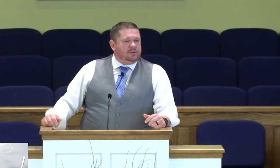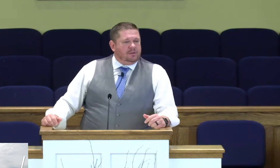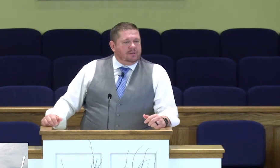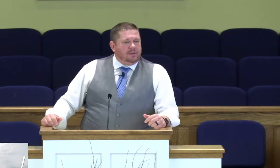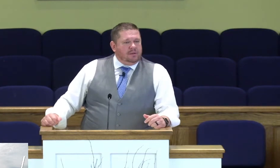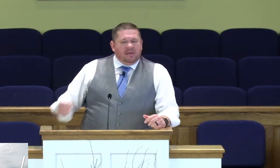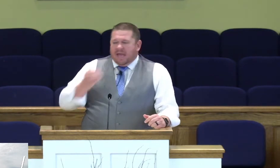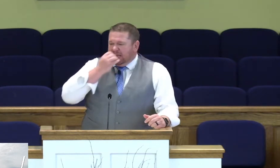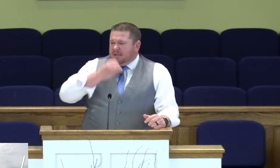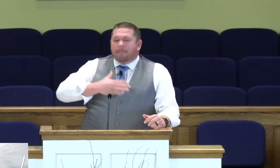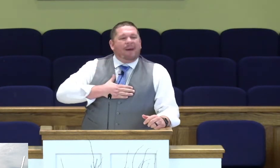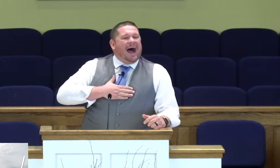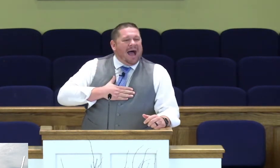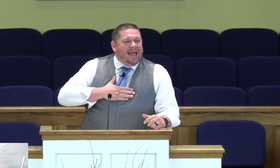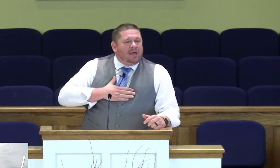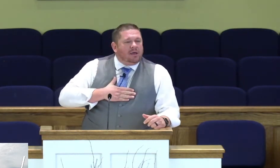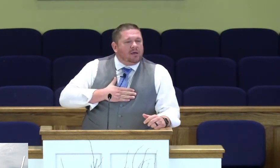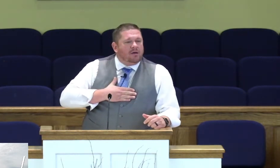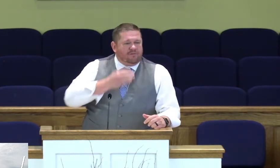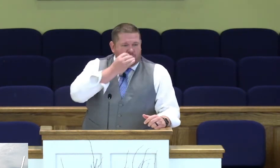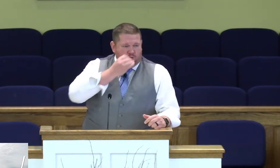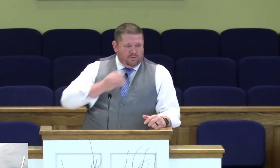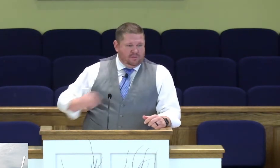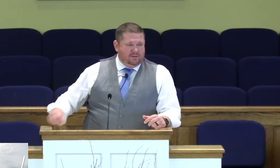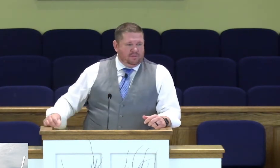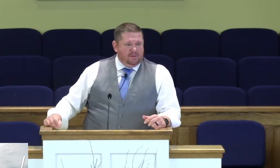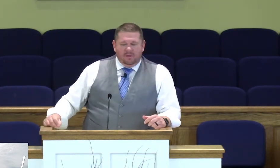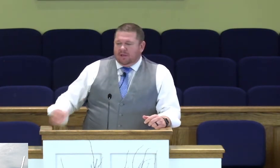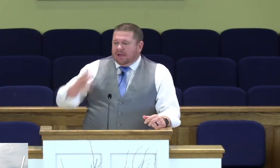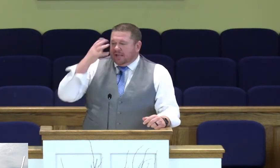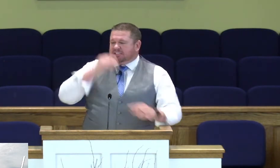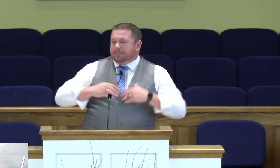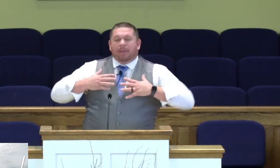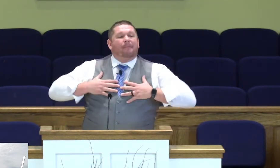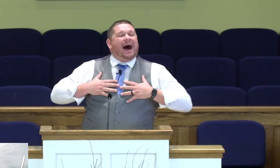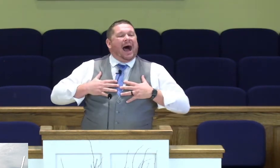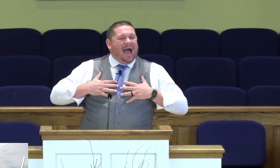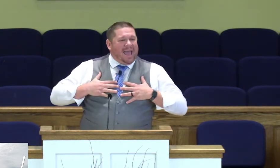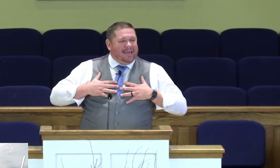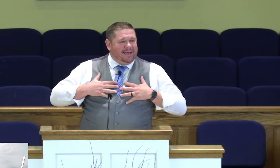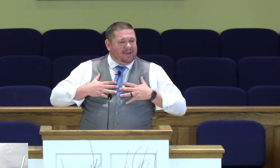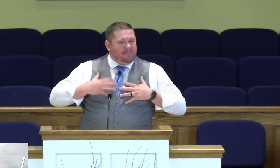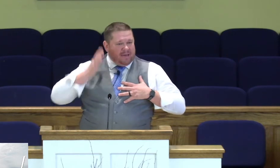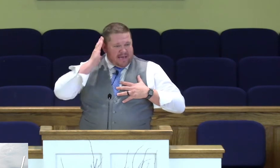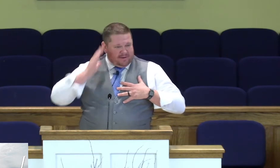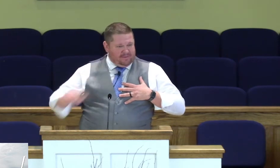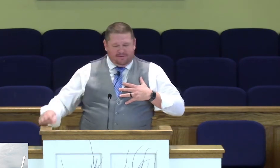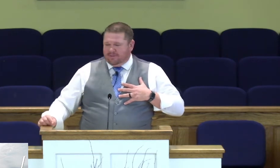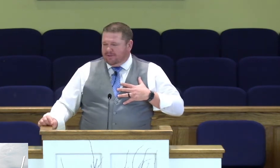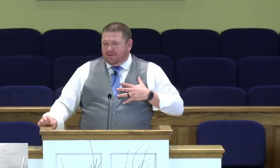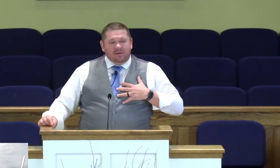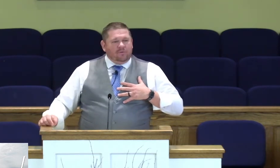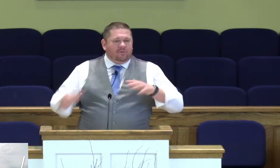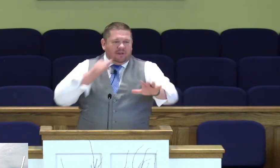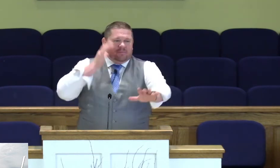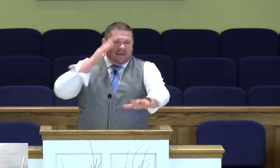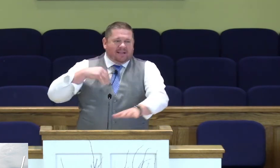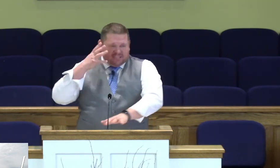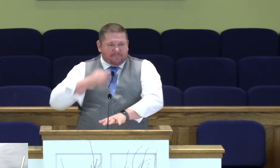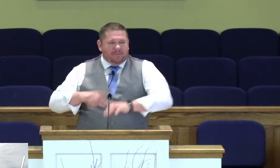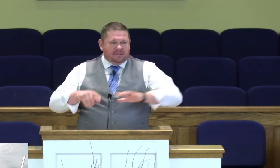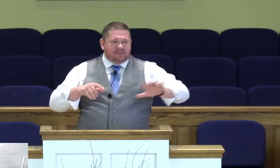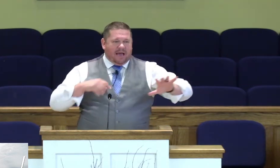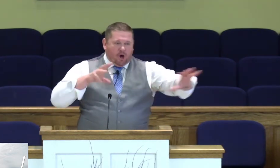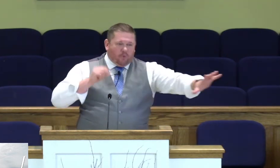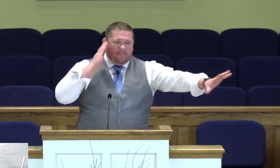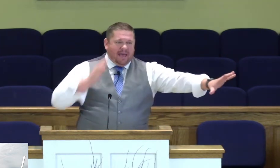house and eat my food and sleep in my bed. Well, not the bed I